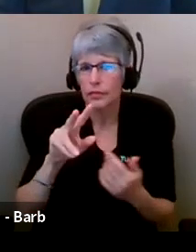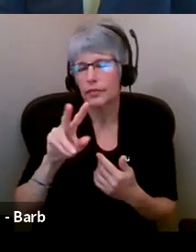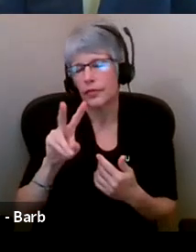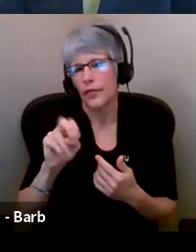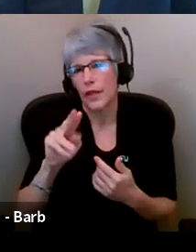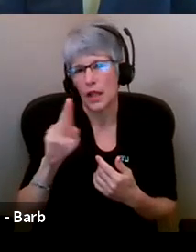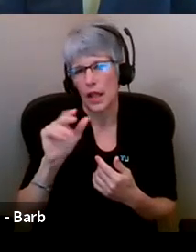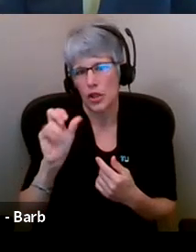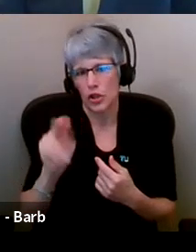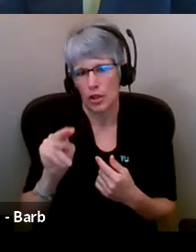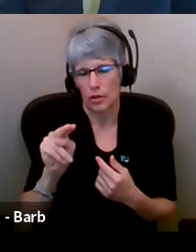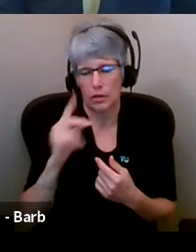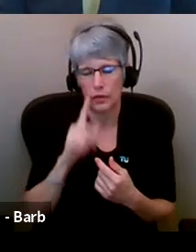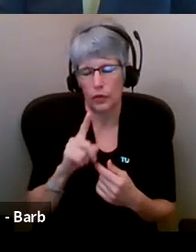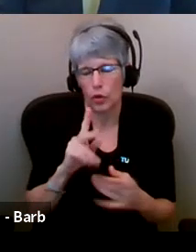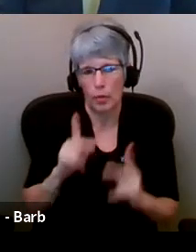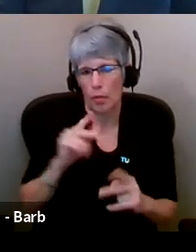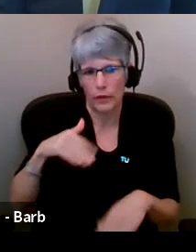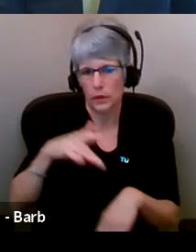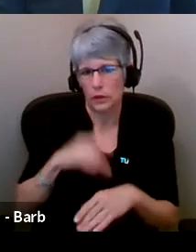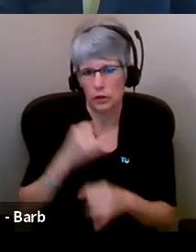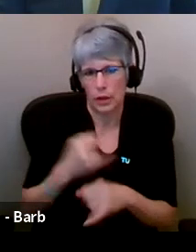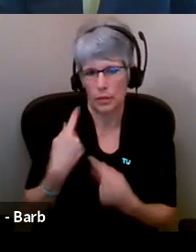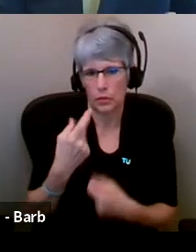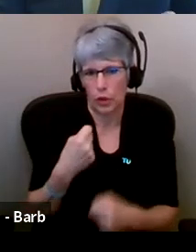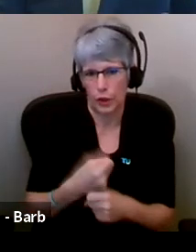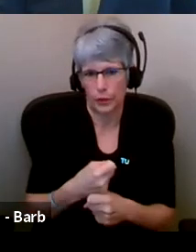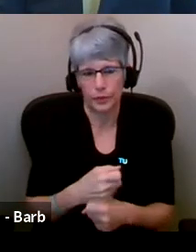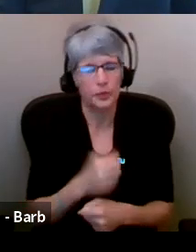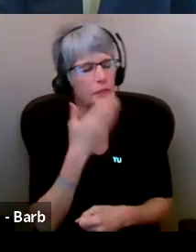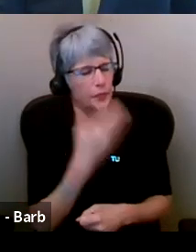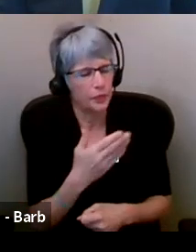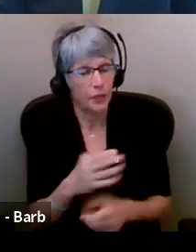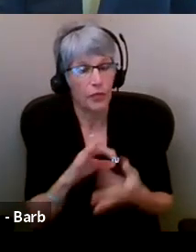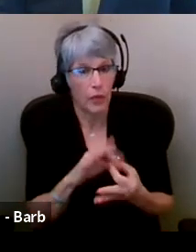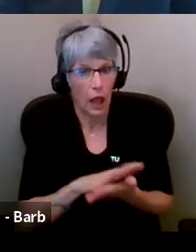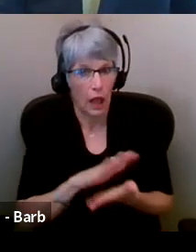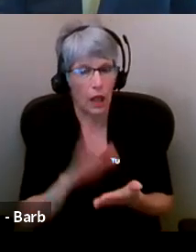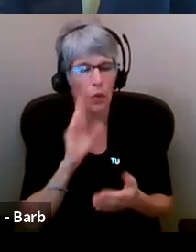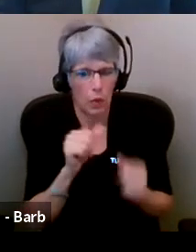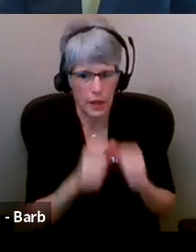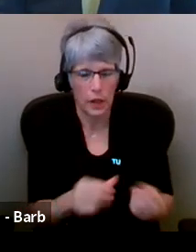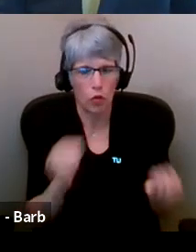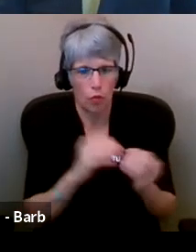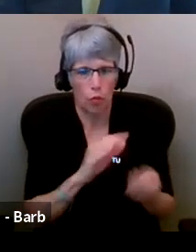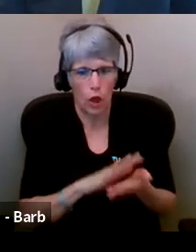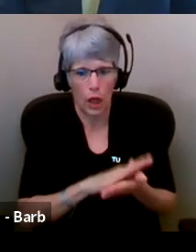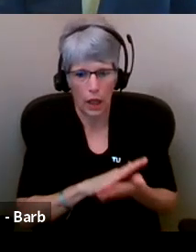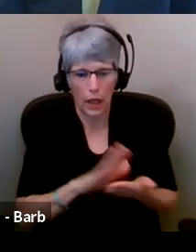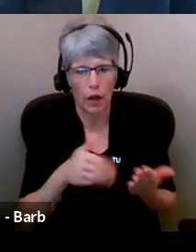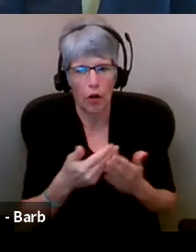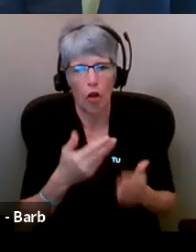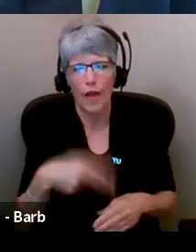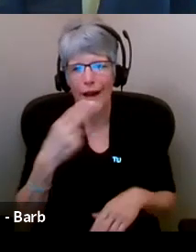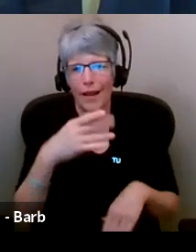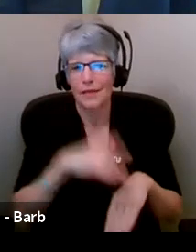year? Yes, I can. Thank you, Sean. So as far as cleaning, we're going to continue that additional cleaning in all the high touch areas. So